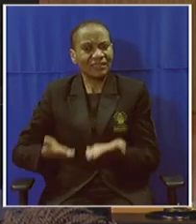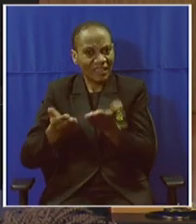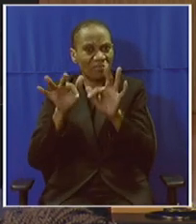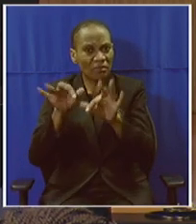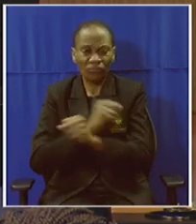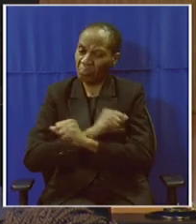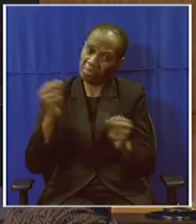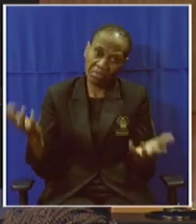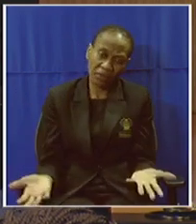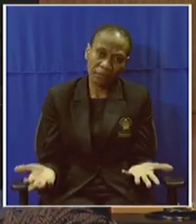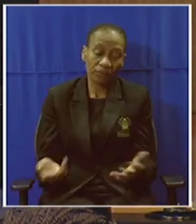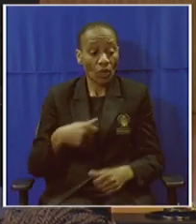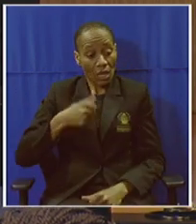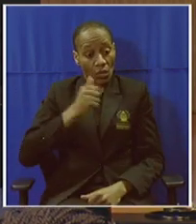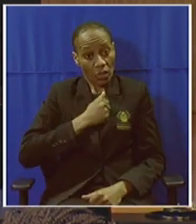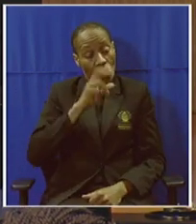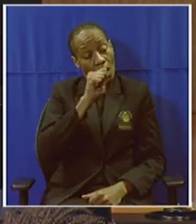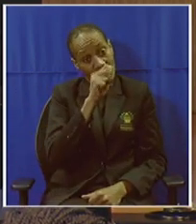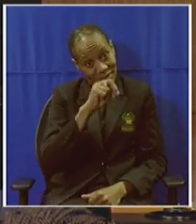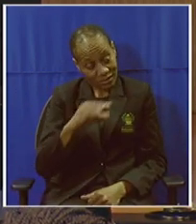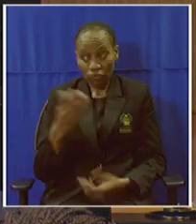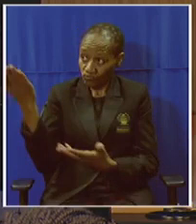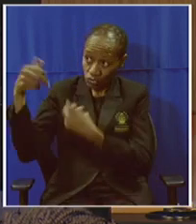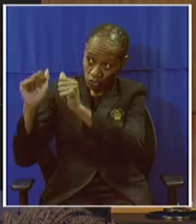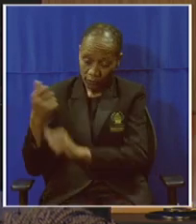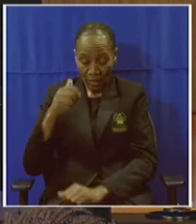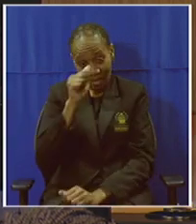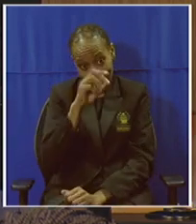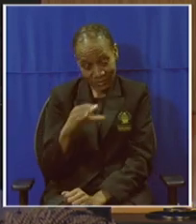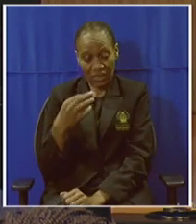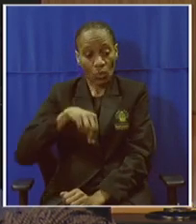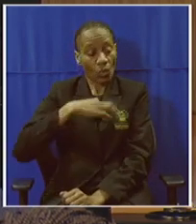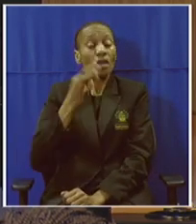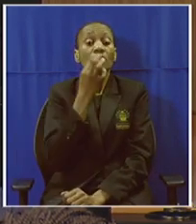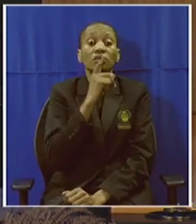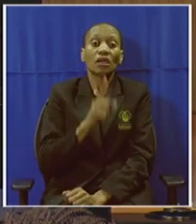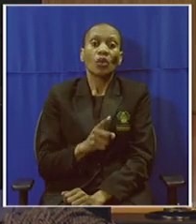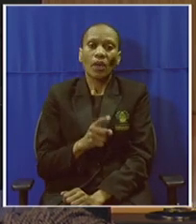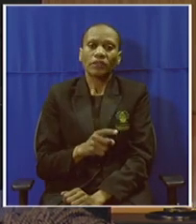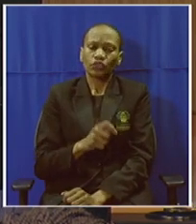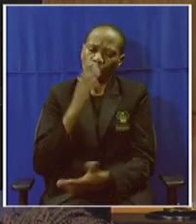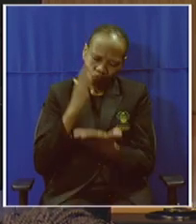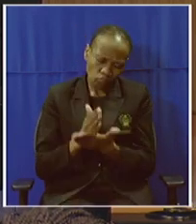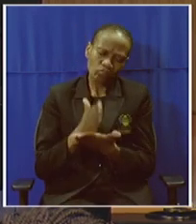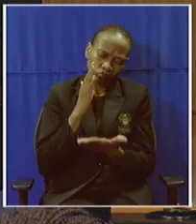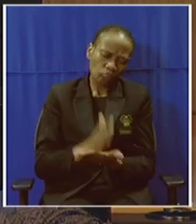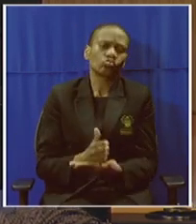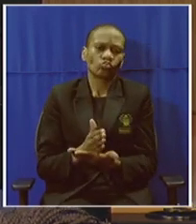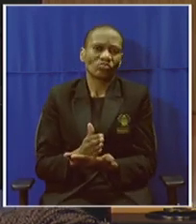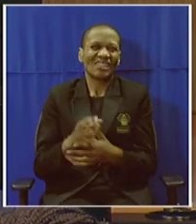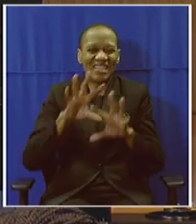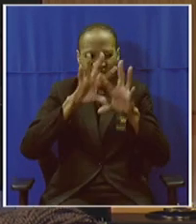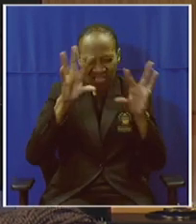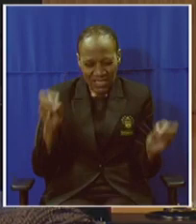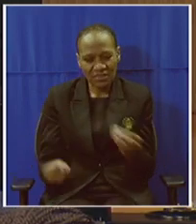people. As the ANC, Honorable Chairperson, we can safely say without any doubt that everything